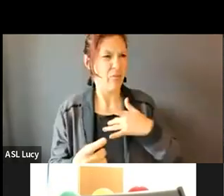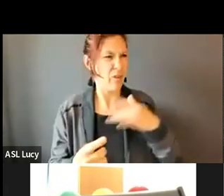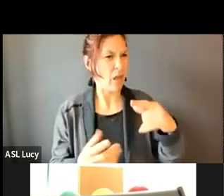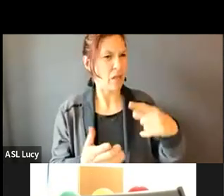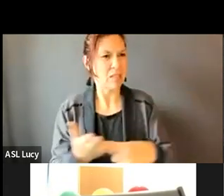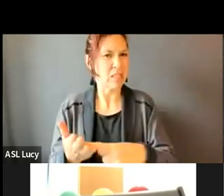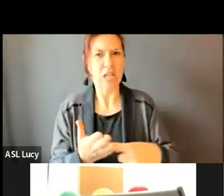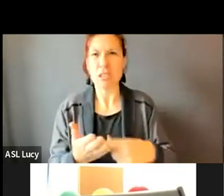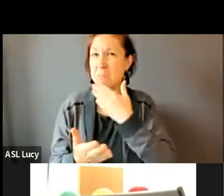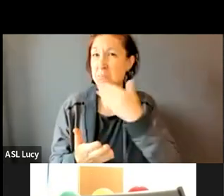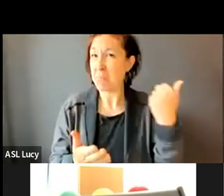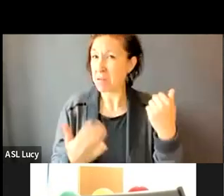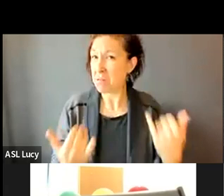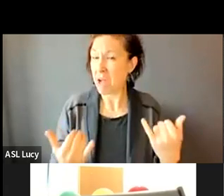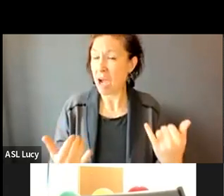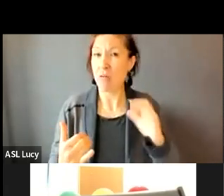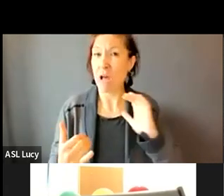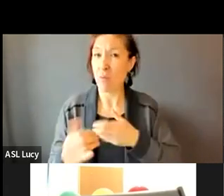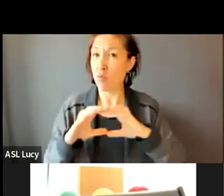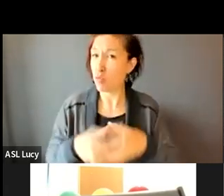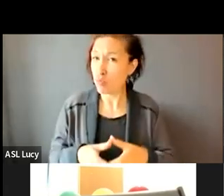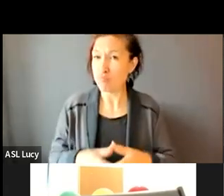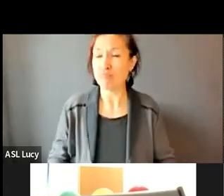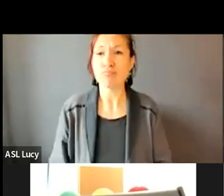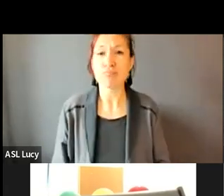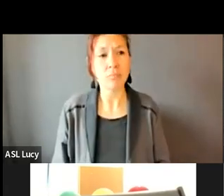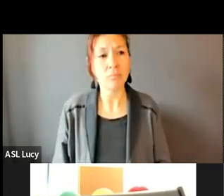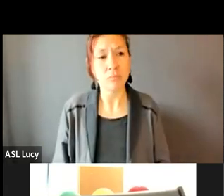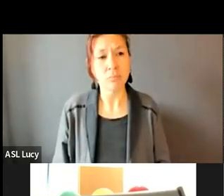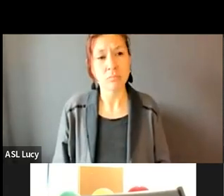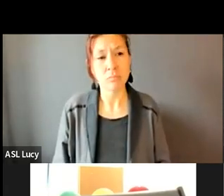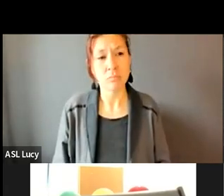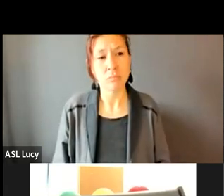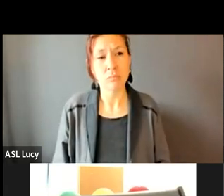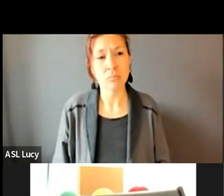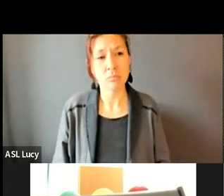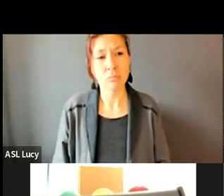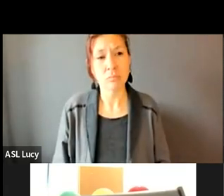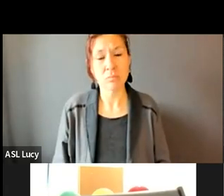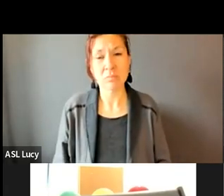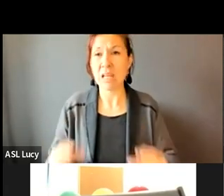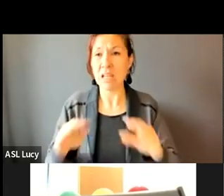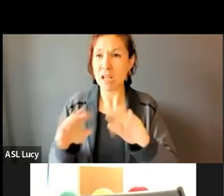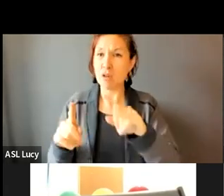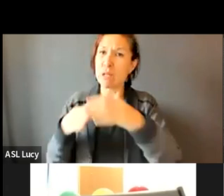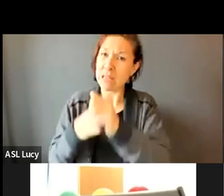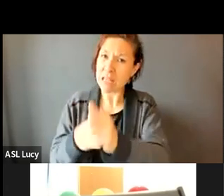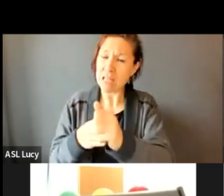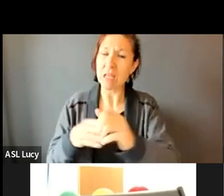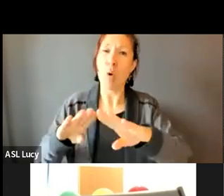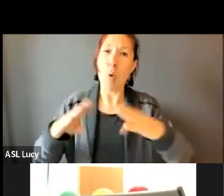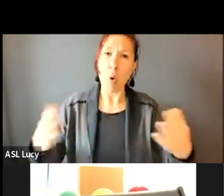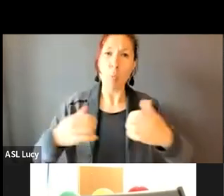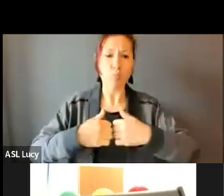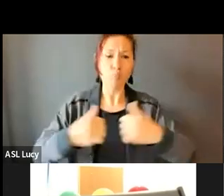and I think uh it's just so clear how you're leading with transparency and honesty and I'm